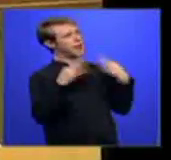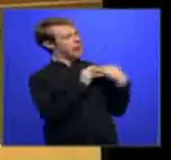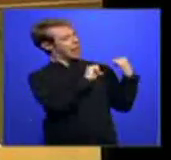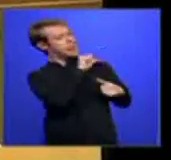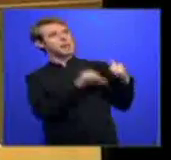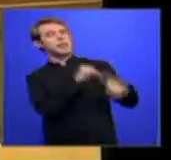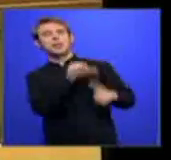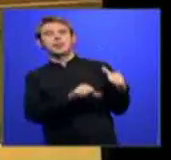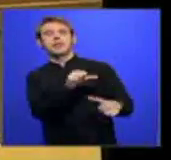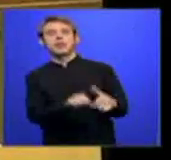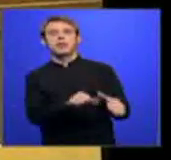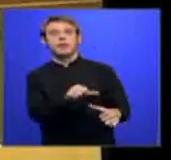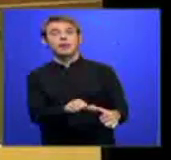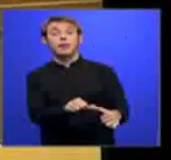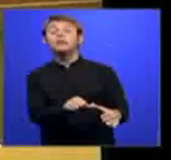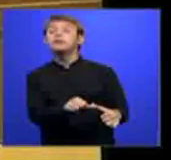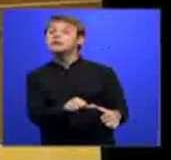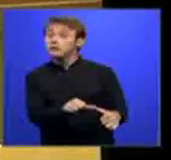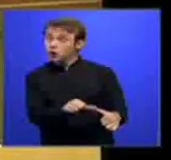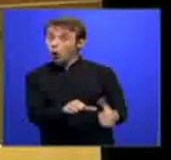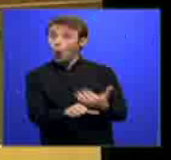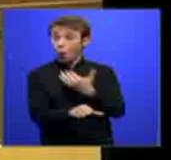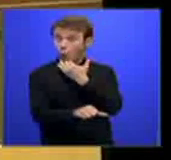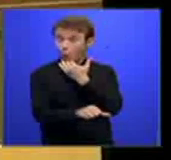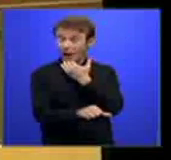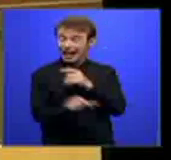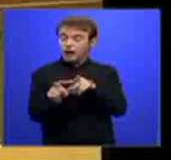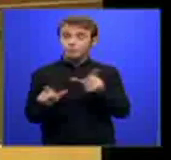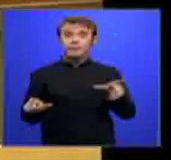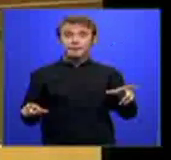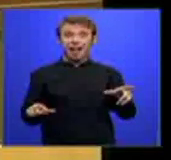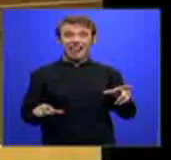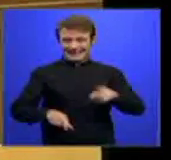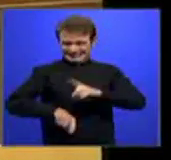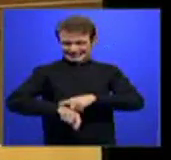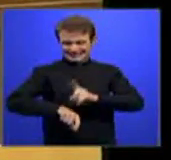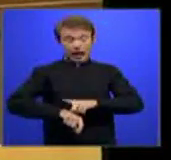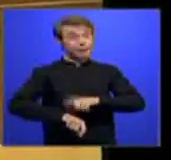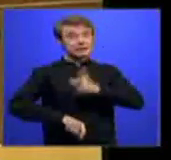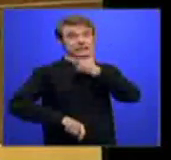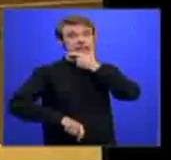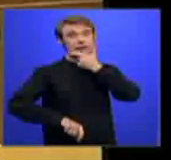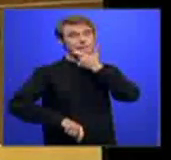by people who missed the deadline of December